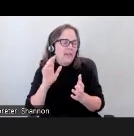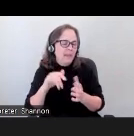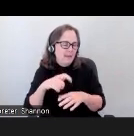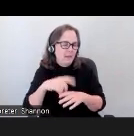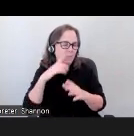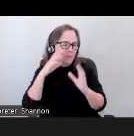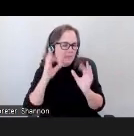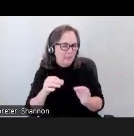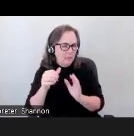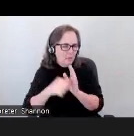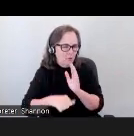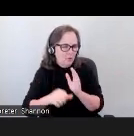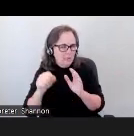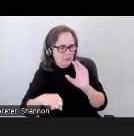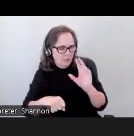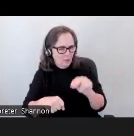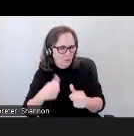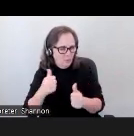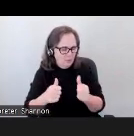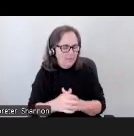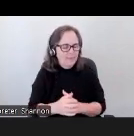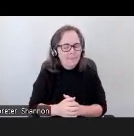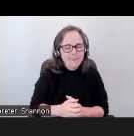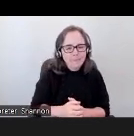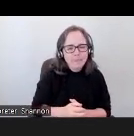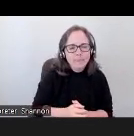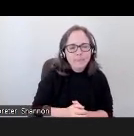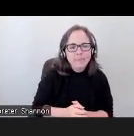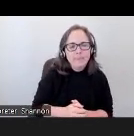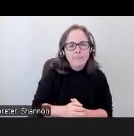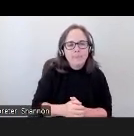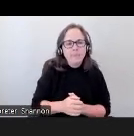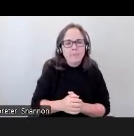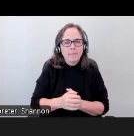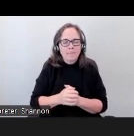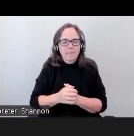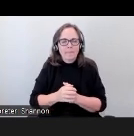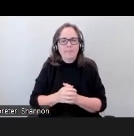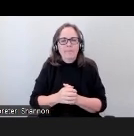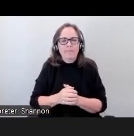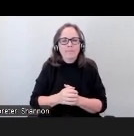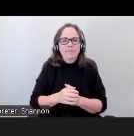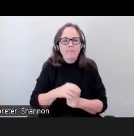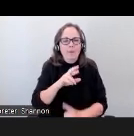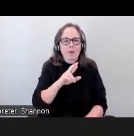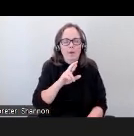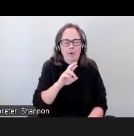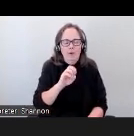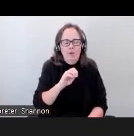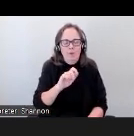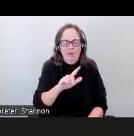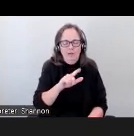may or may not. So what does the surgery for rectal cancer entail?